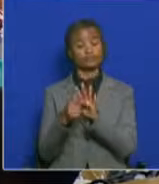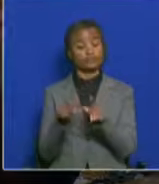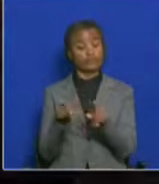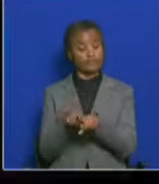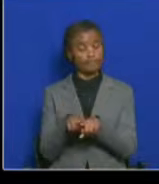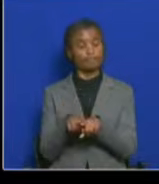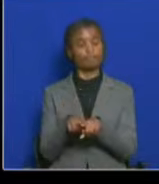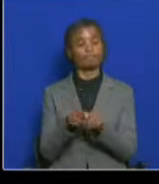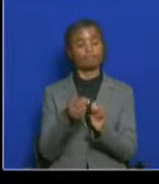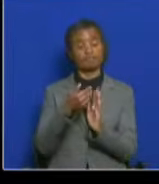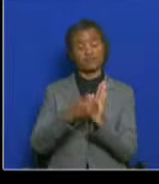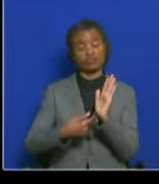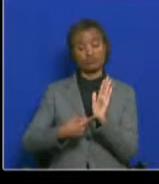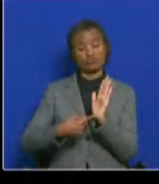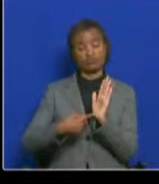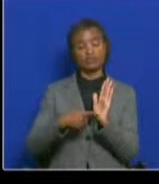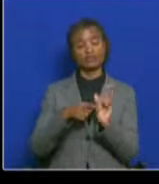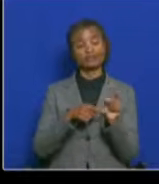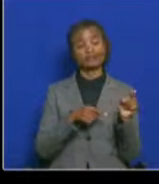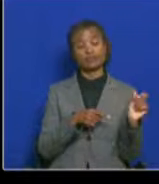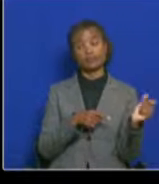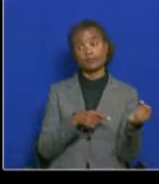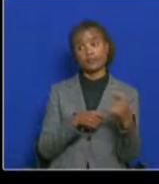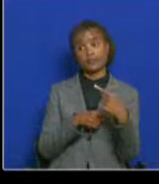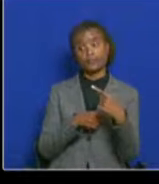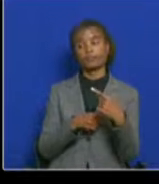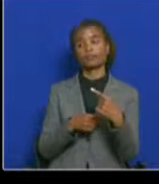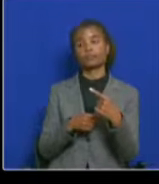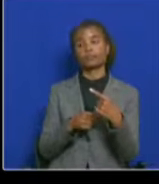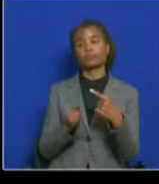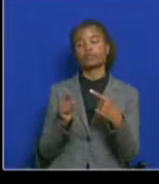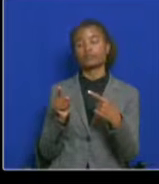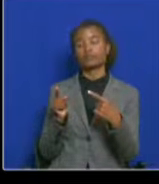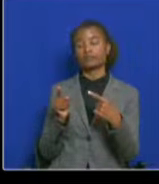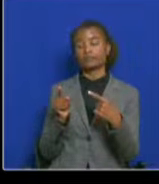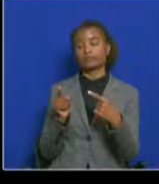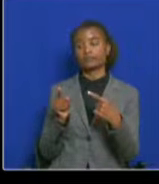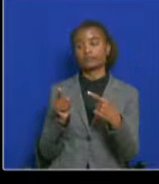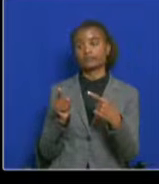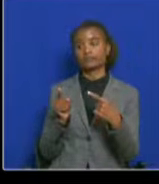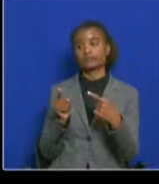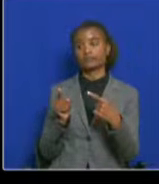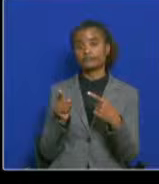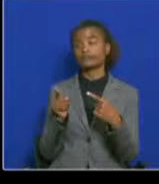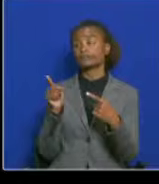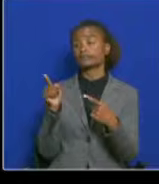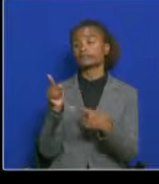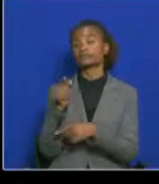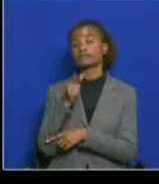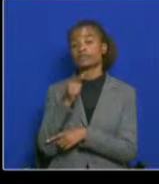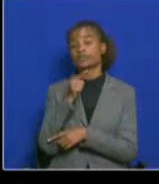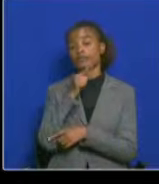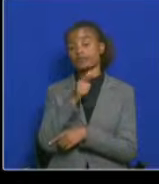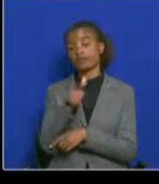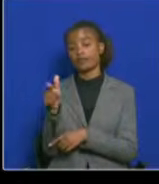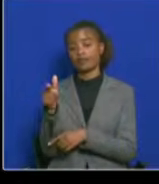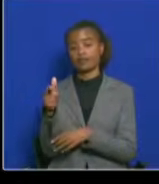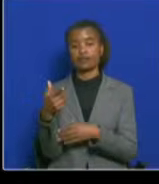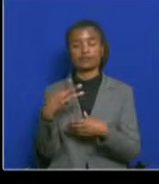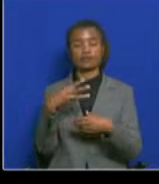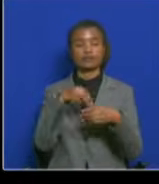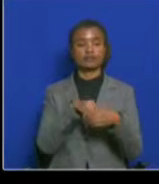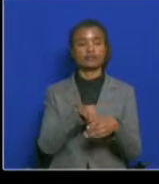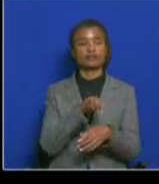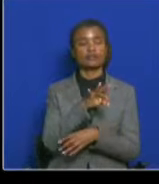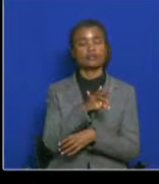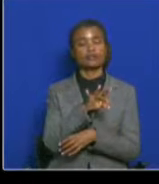says, for your information, told them to exclude 335, 34, and 35. Now, these